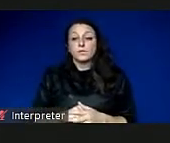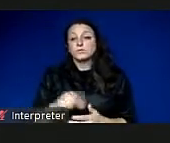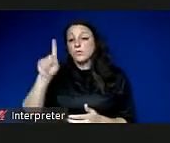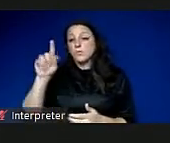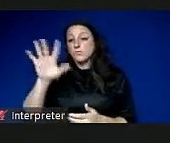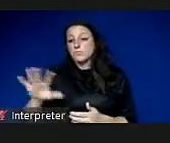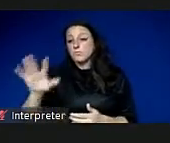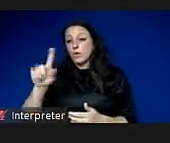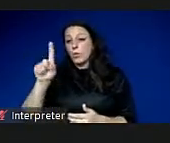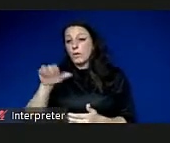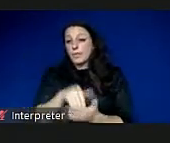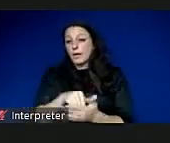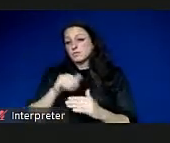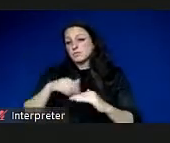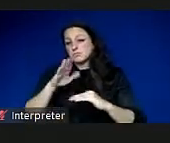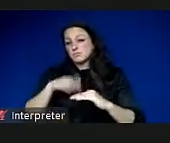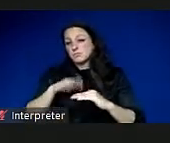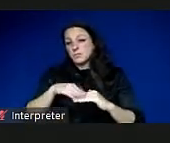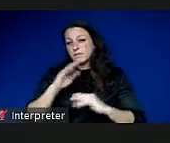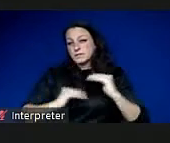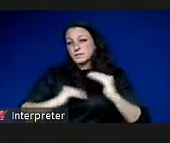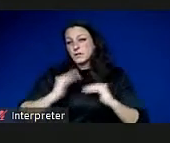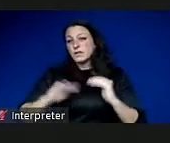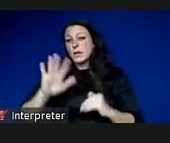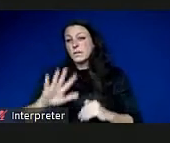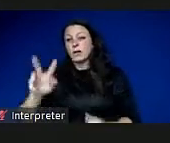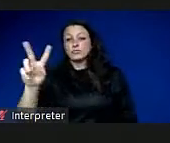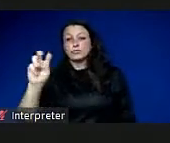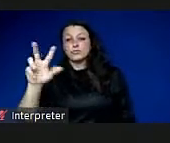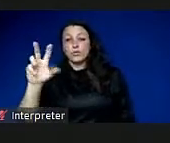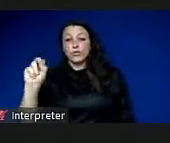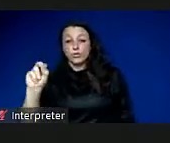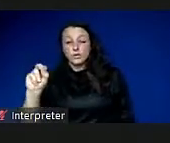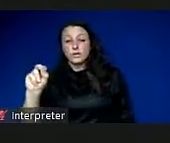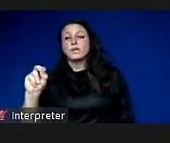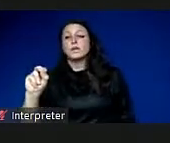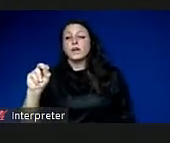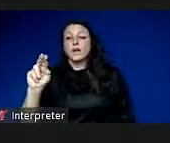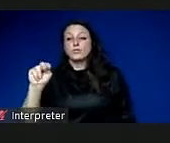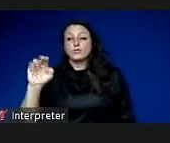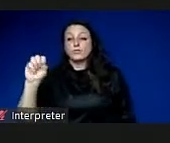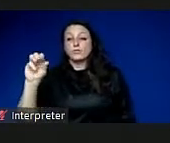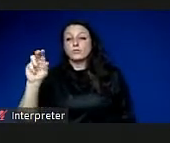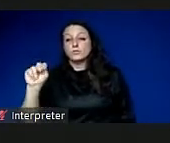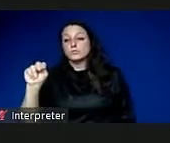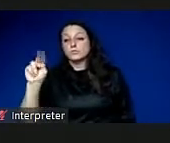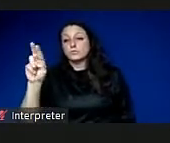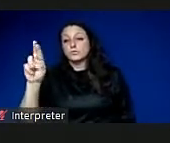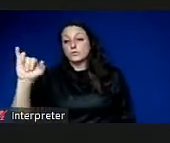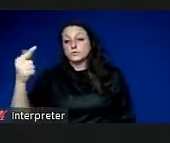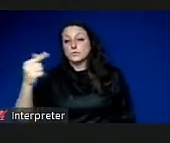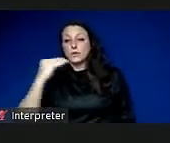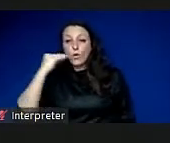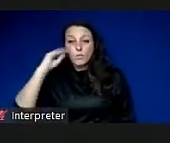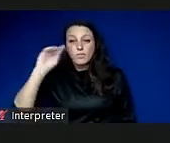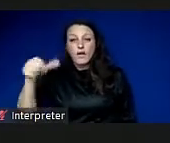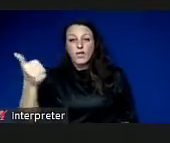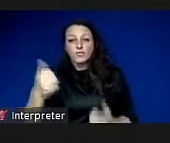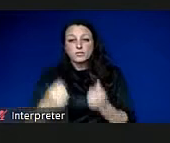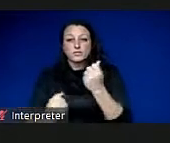facilities that are out there, about 230 of those are nursing homes, with the remainder being assisted living facilities of a